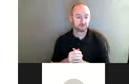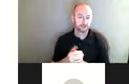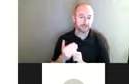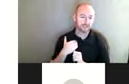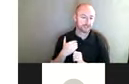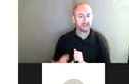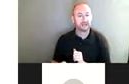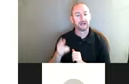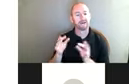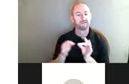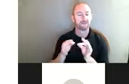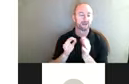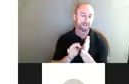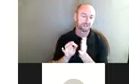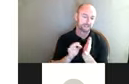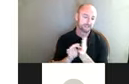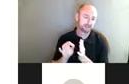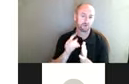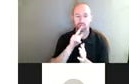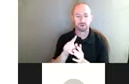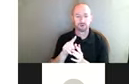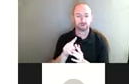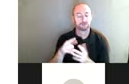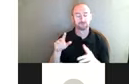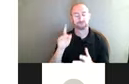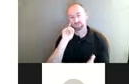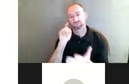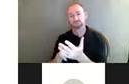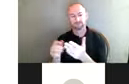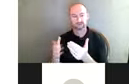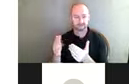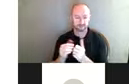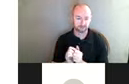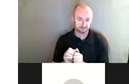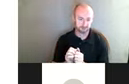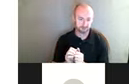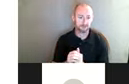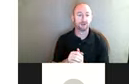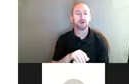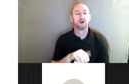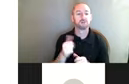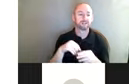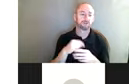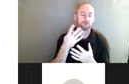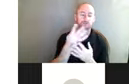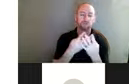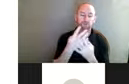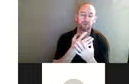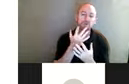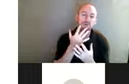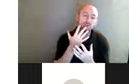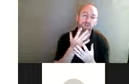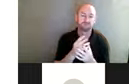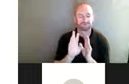highest value counties in a color that really jumps off the map and then shows the rest of the distribution in these gray tones that kind of fade